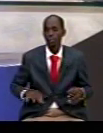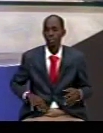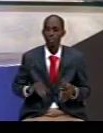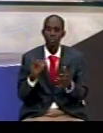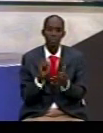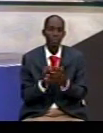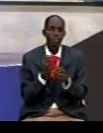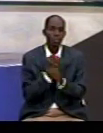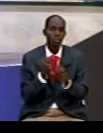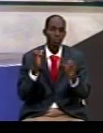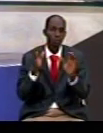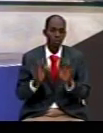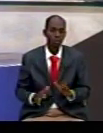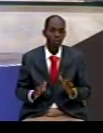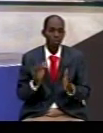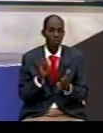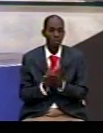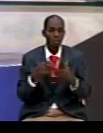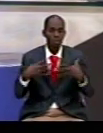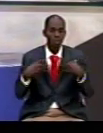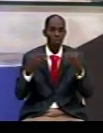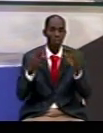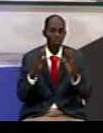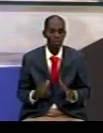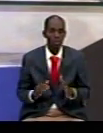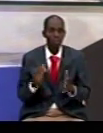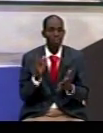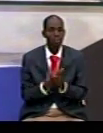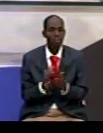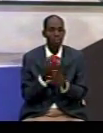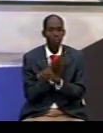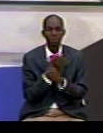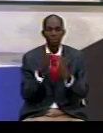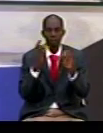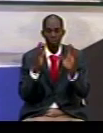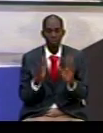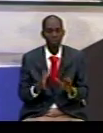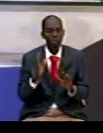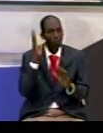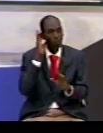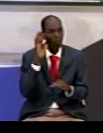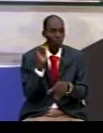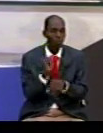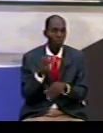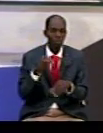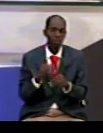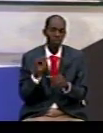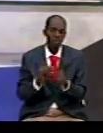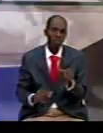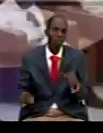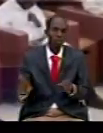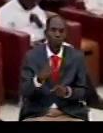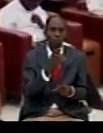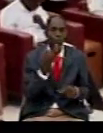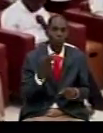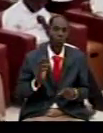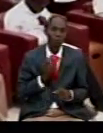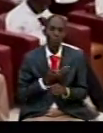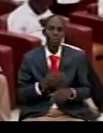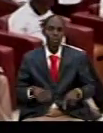that Savior, that Healer, that Deliverer, will work in every one of our lives